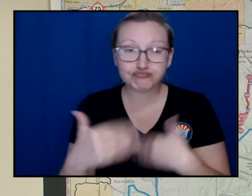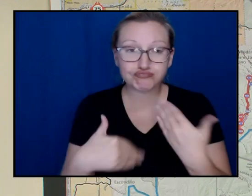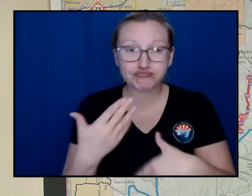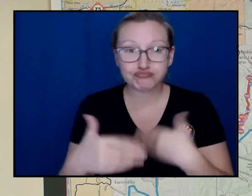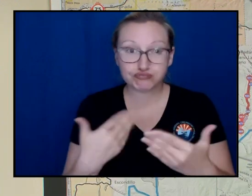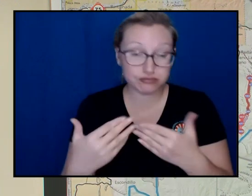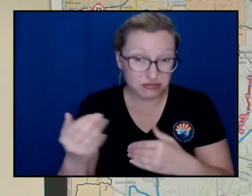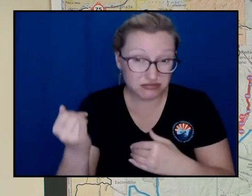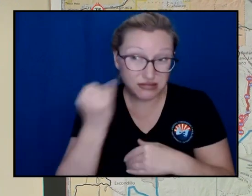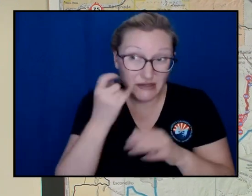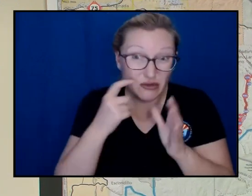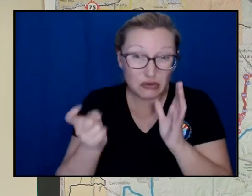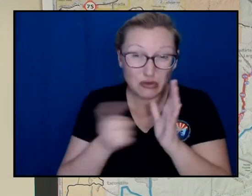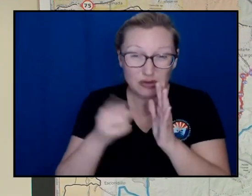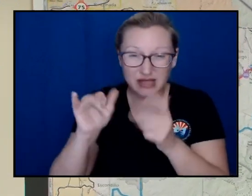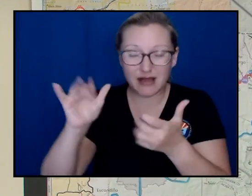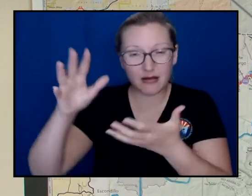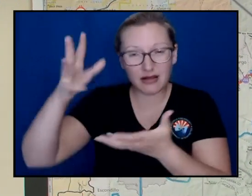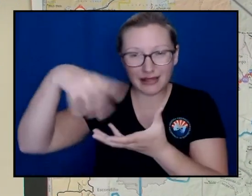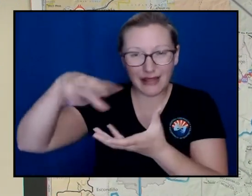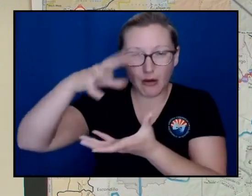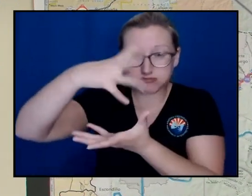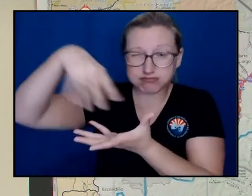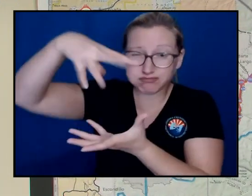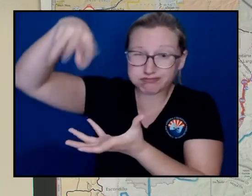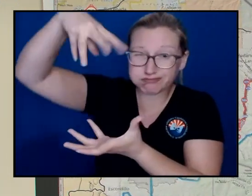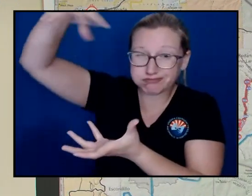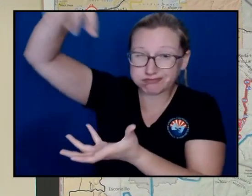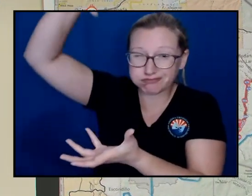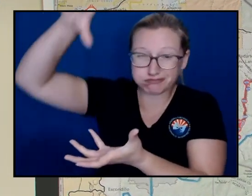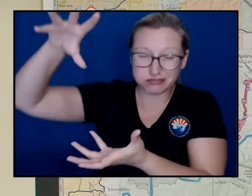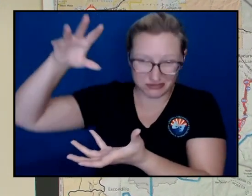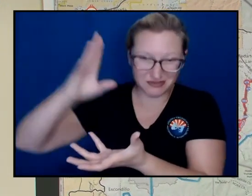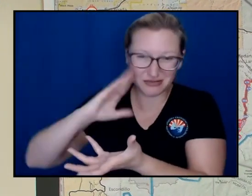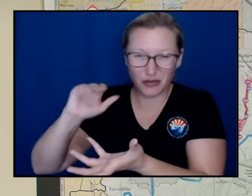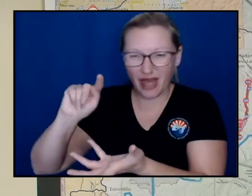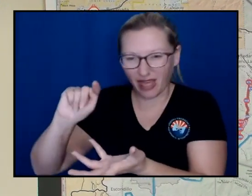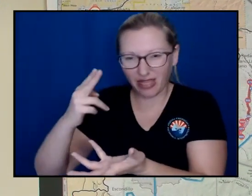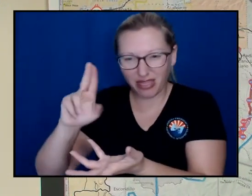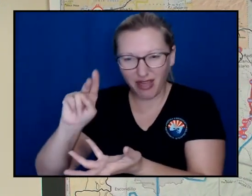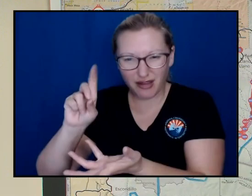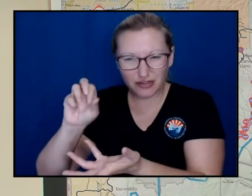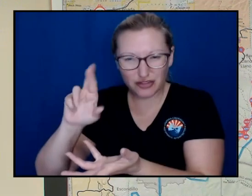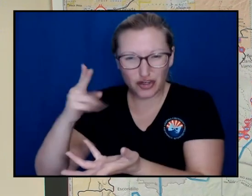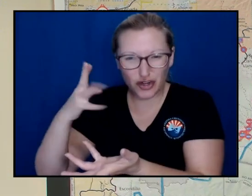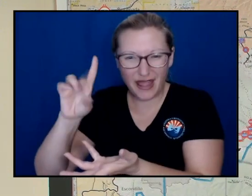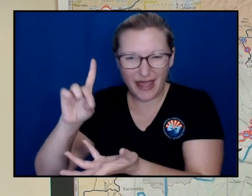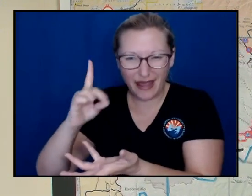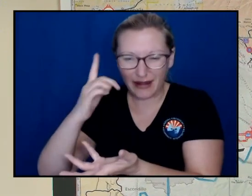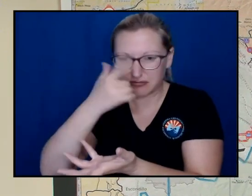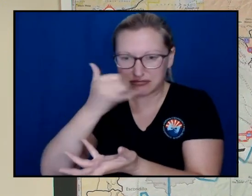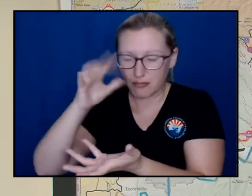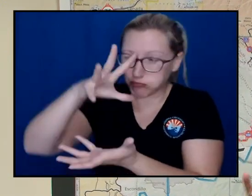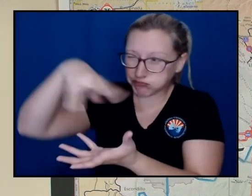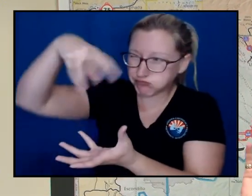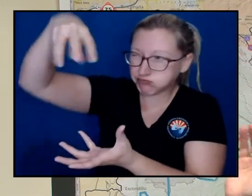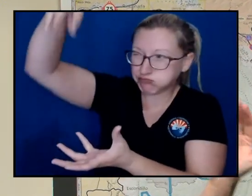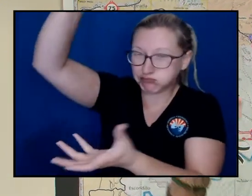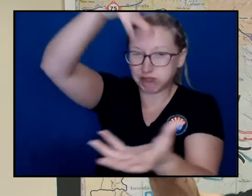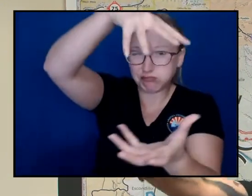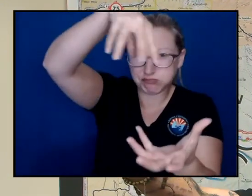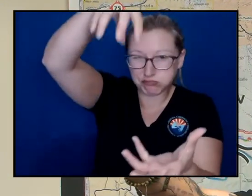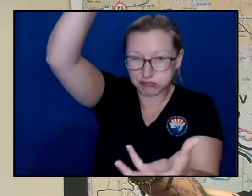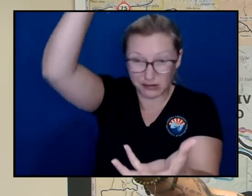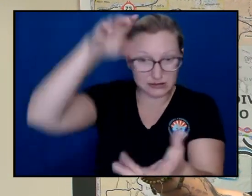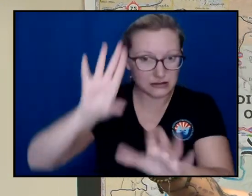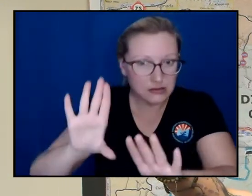towering cumulus clouds off in the distance, to just be very, very aware that what's happening out there today, even though